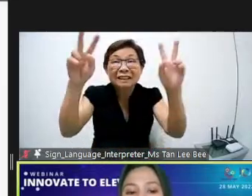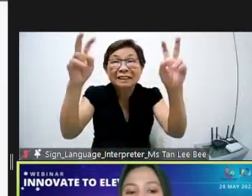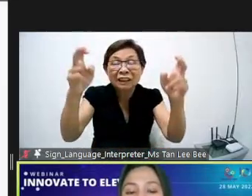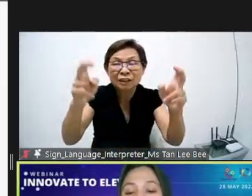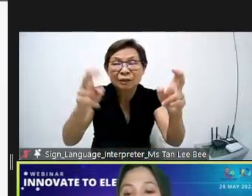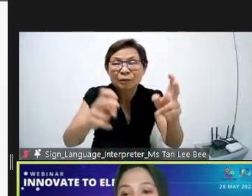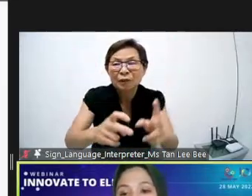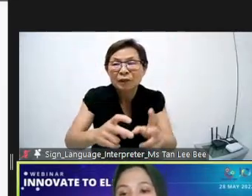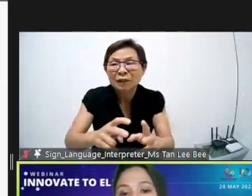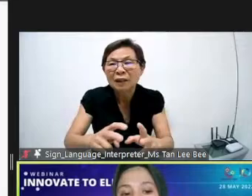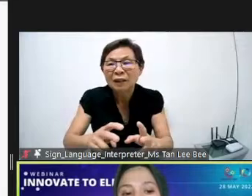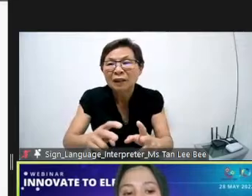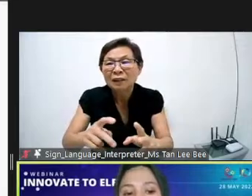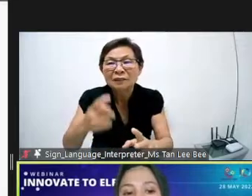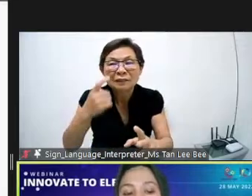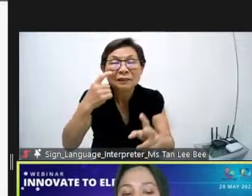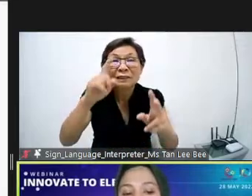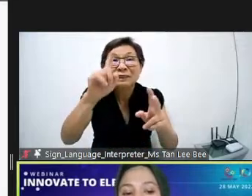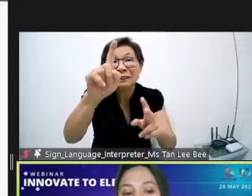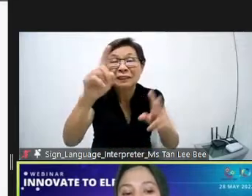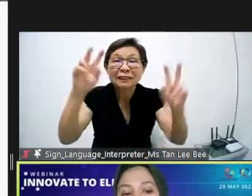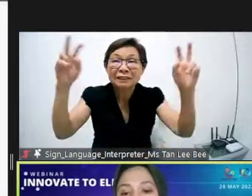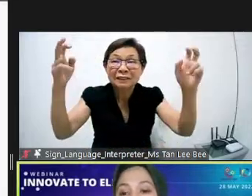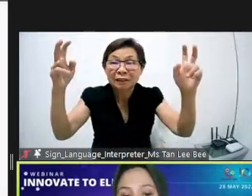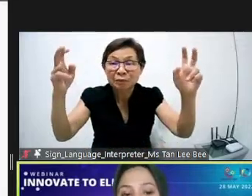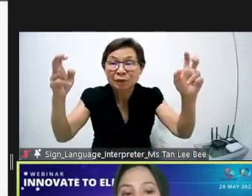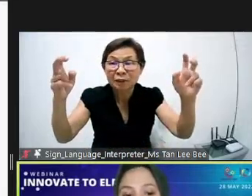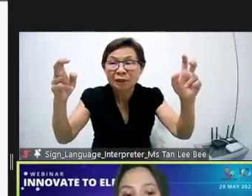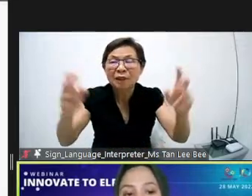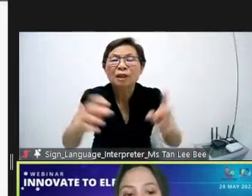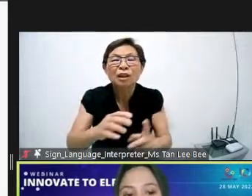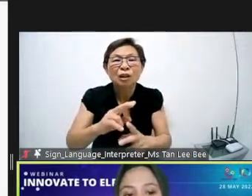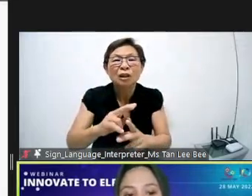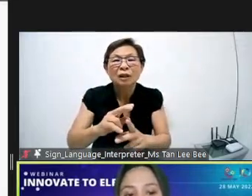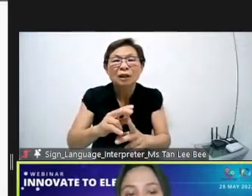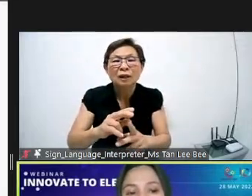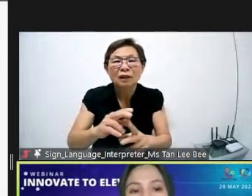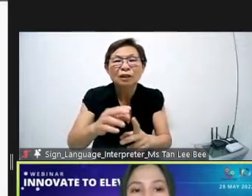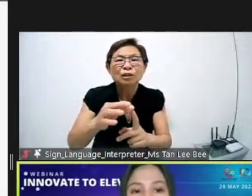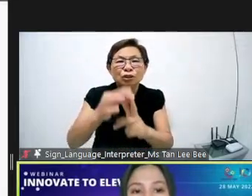is usually used in special education.